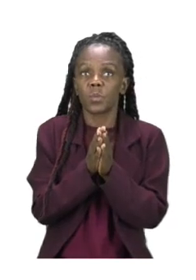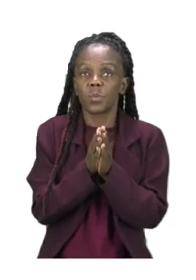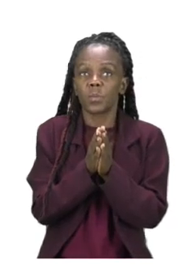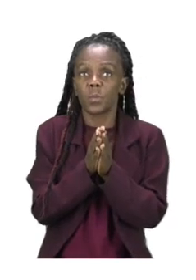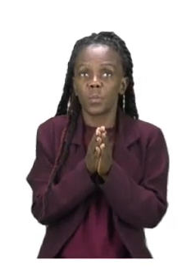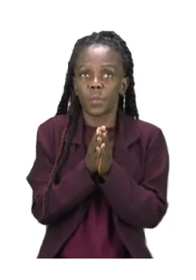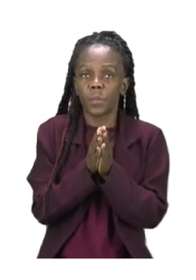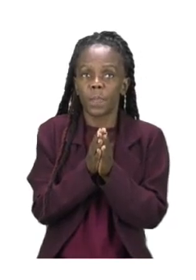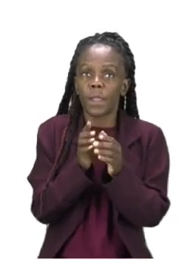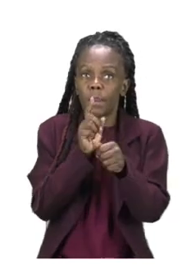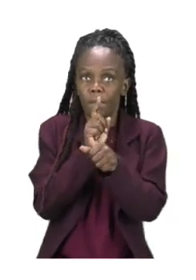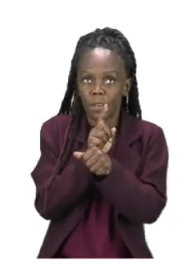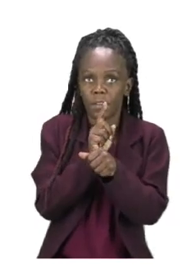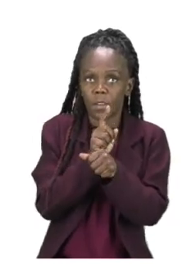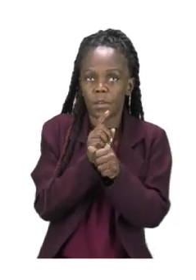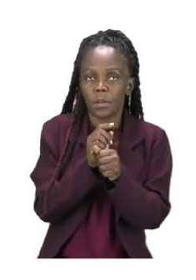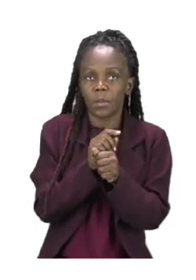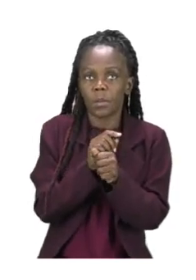a look at the first one.